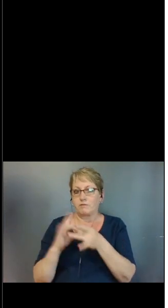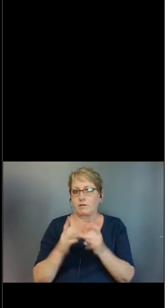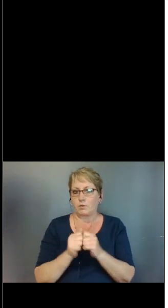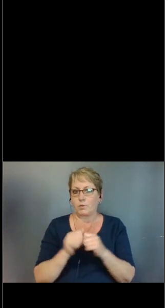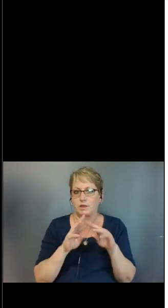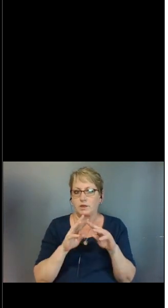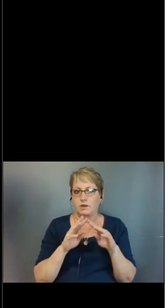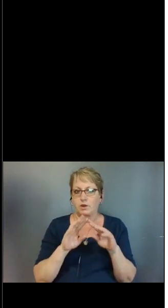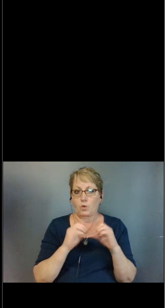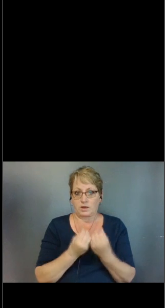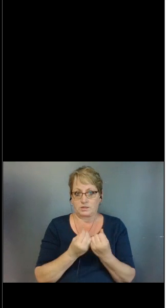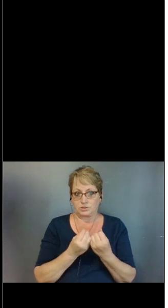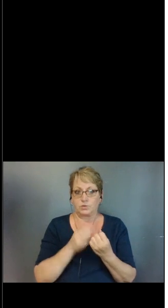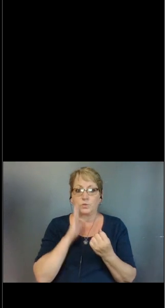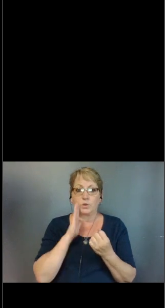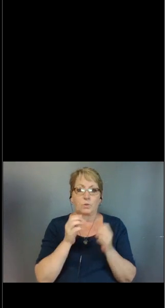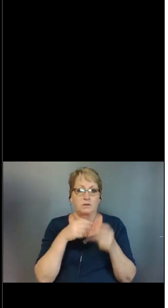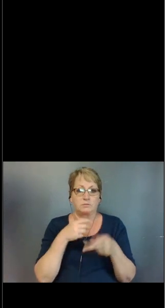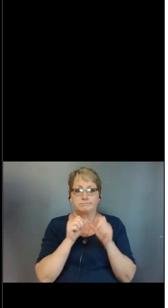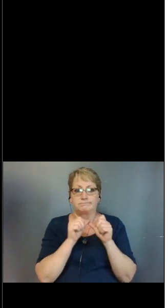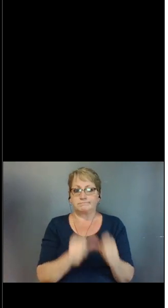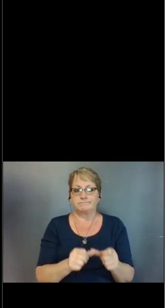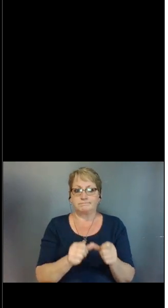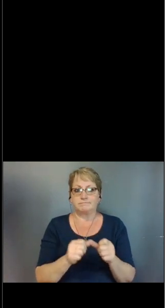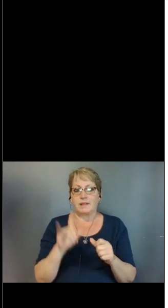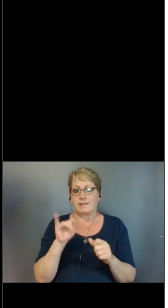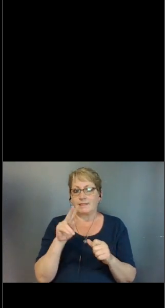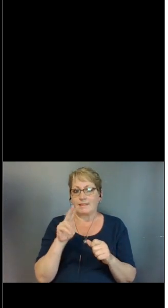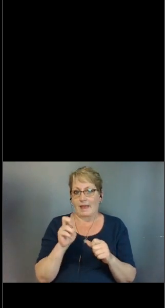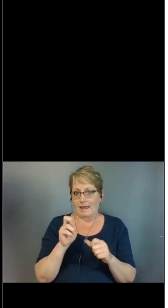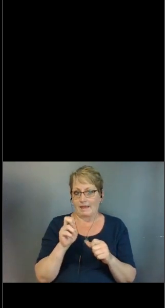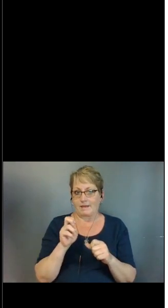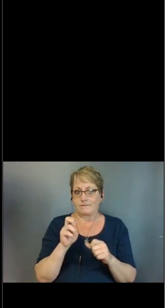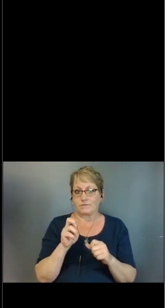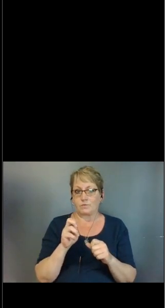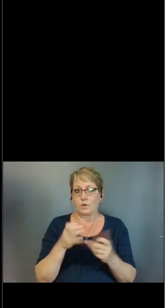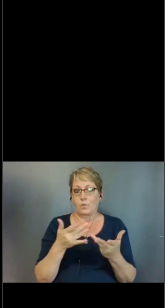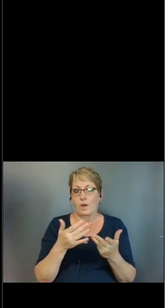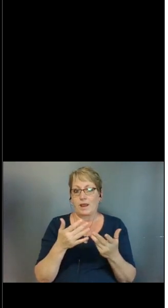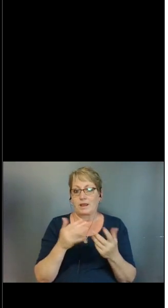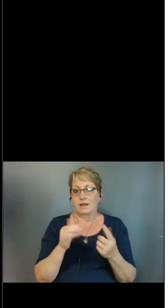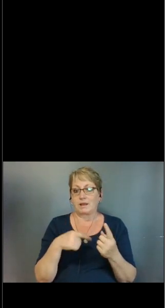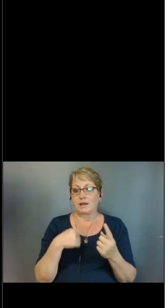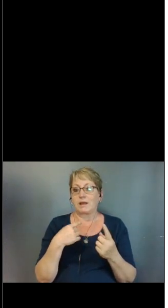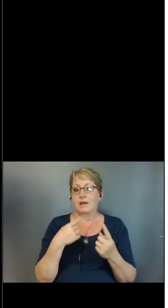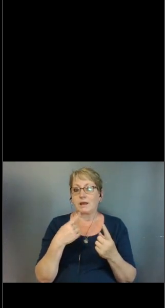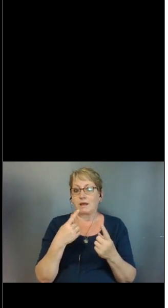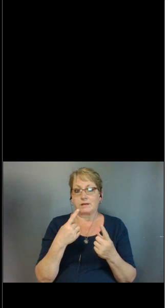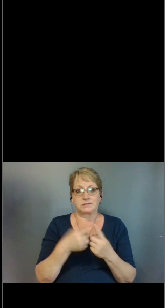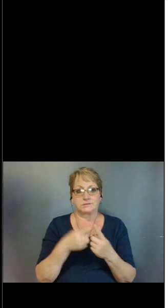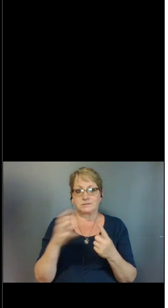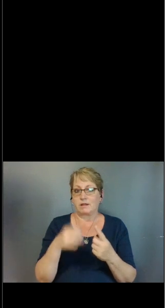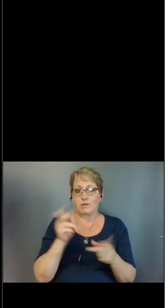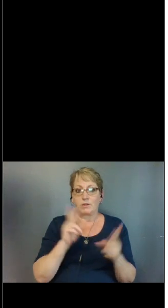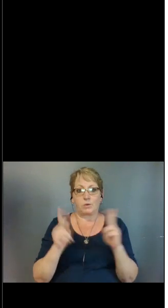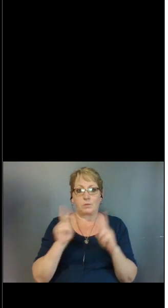here live as we wait for other public speakers until 7 p.m.